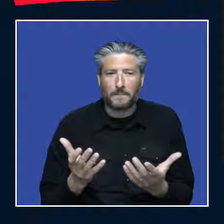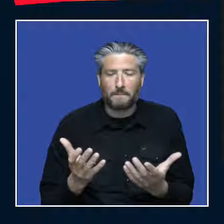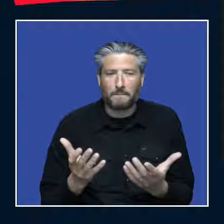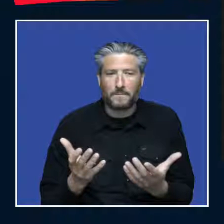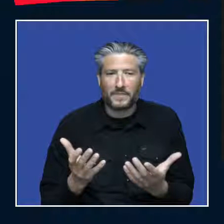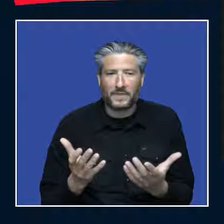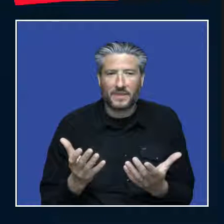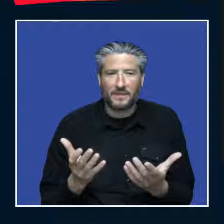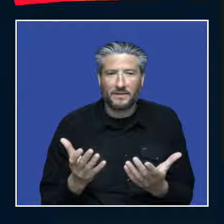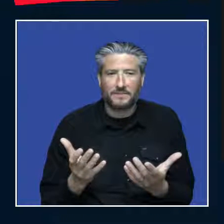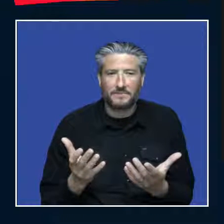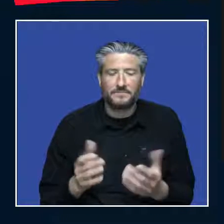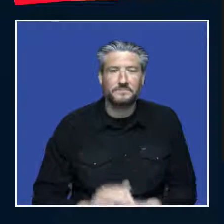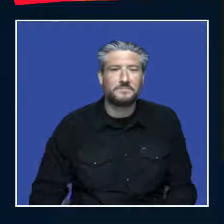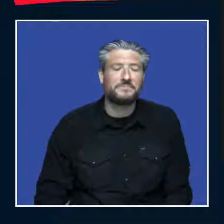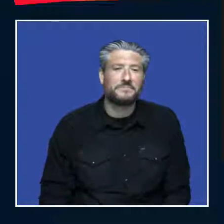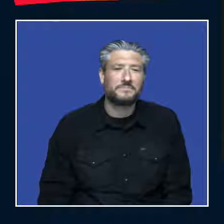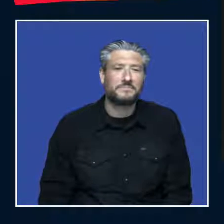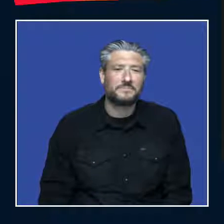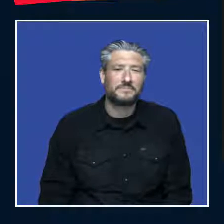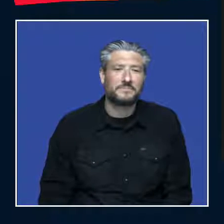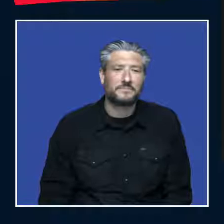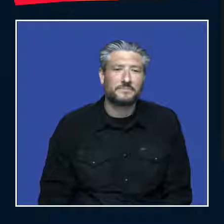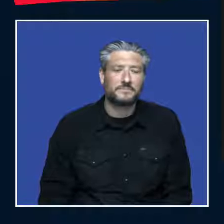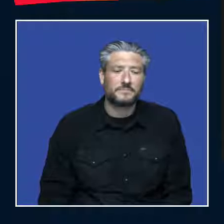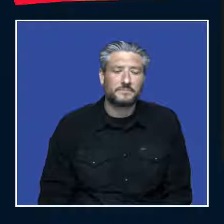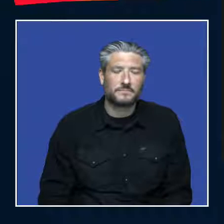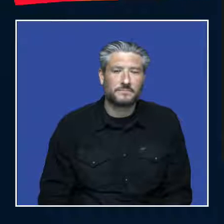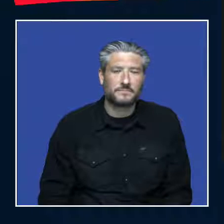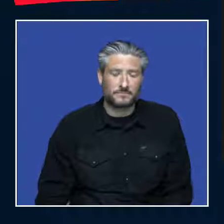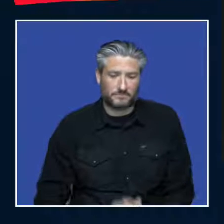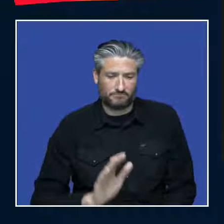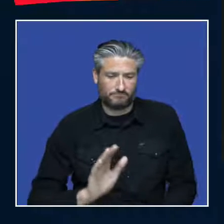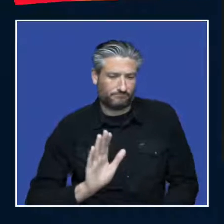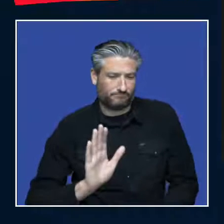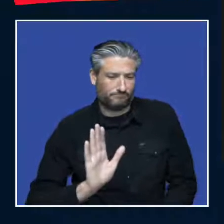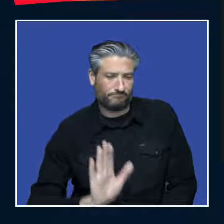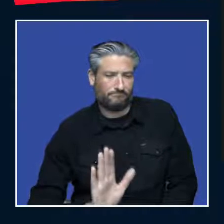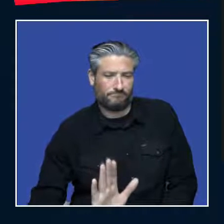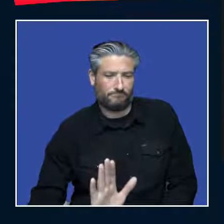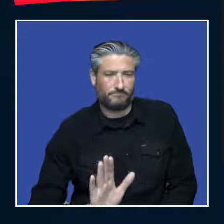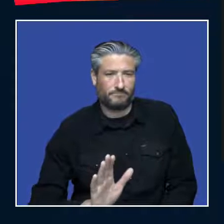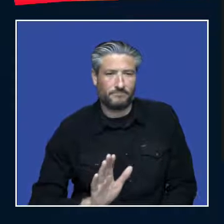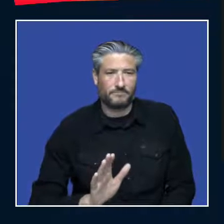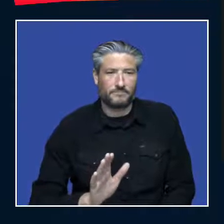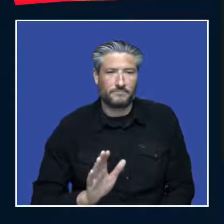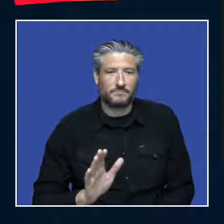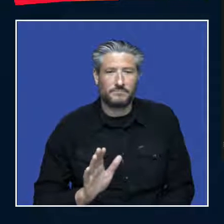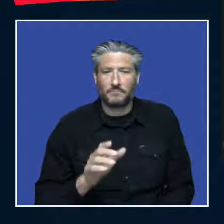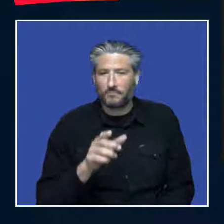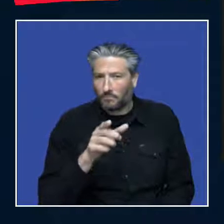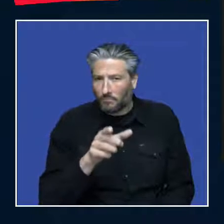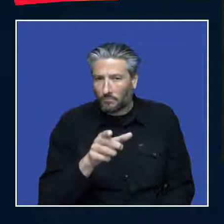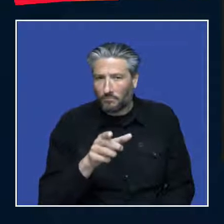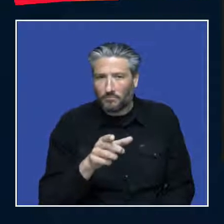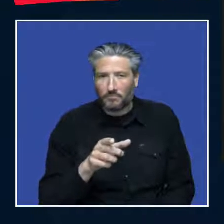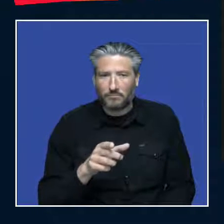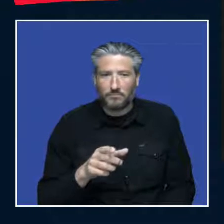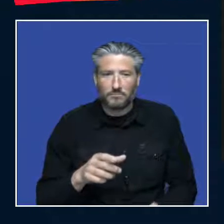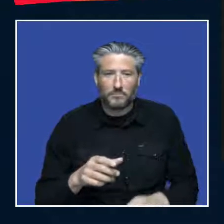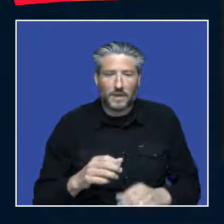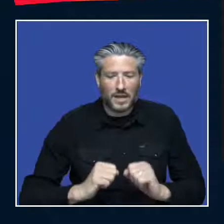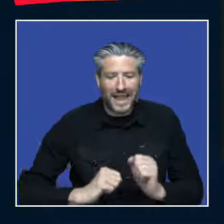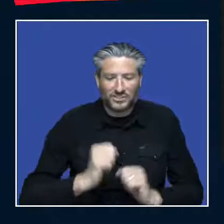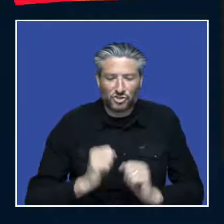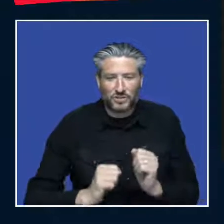So by default, it would just, I think it would just start with an Nginx container, or here you can